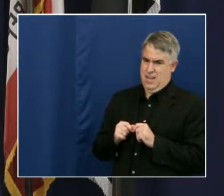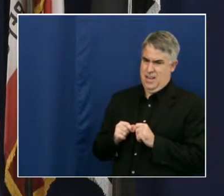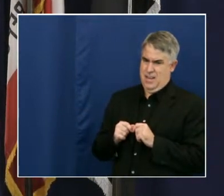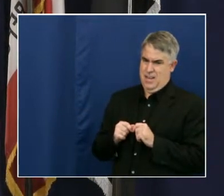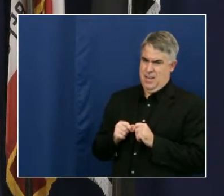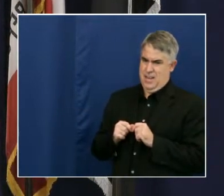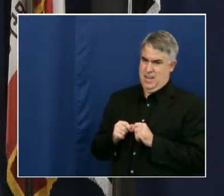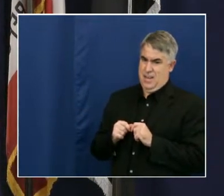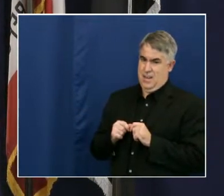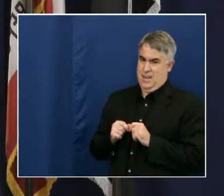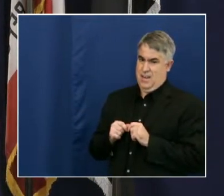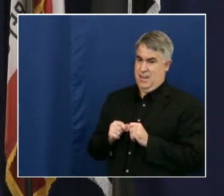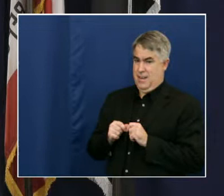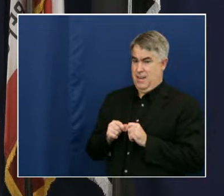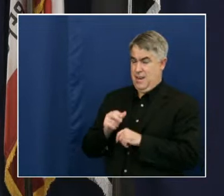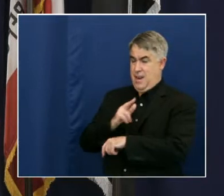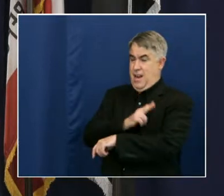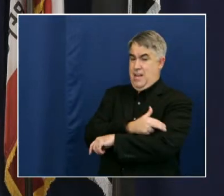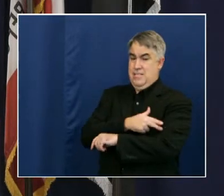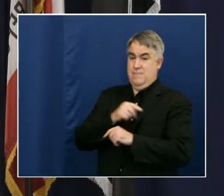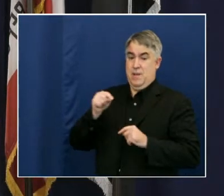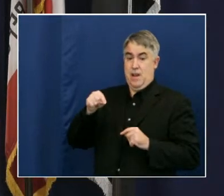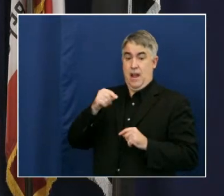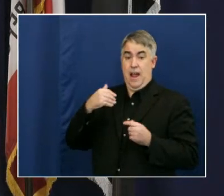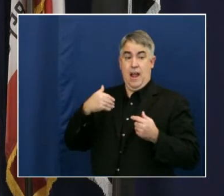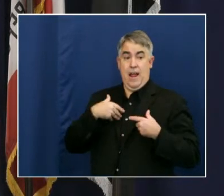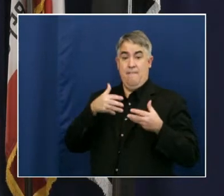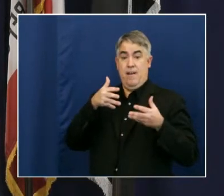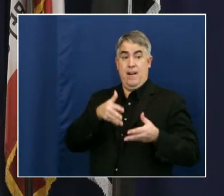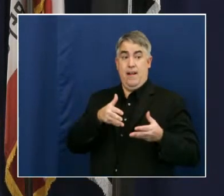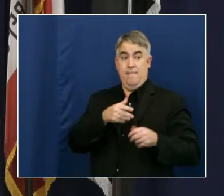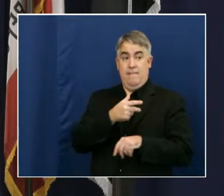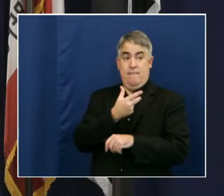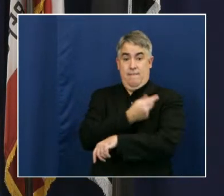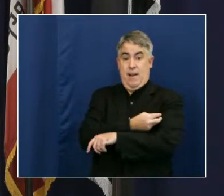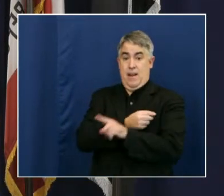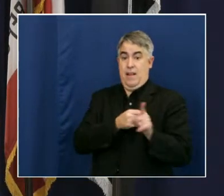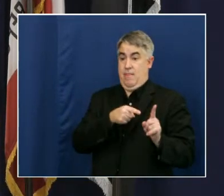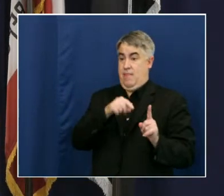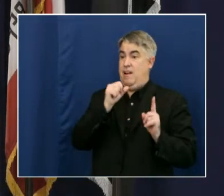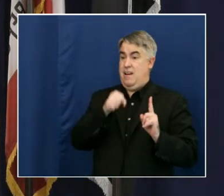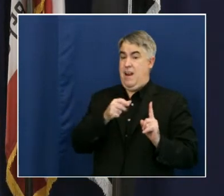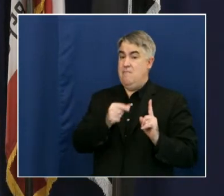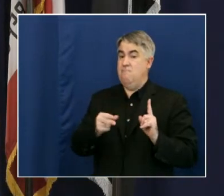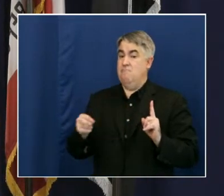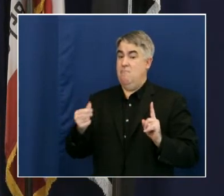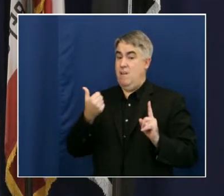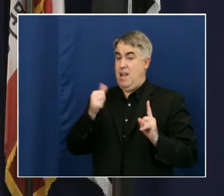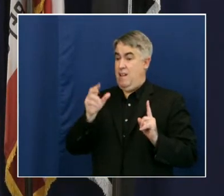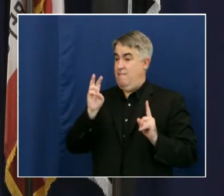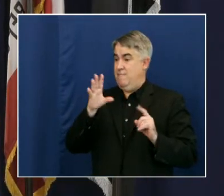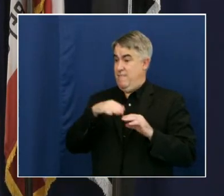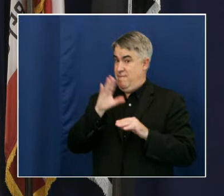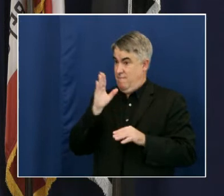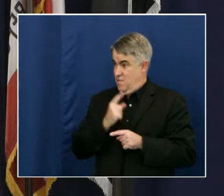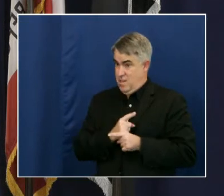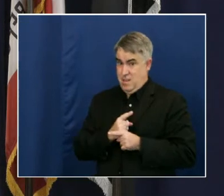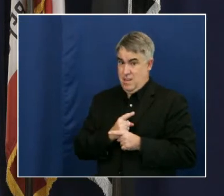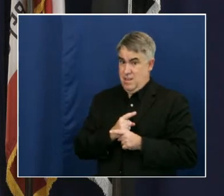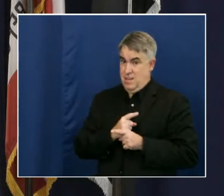health systems that have leftover supply after 1A can vaccinate anybody 65 and older. They don't have to have a comorbid